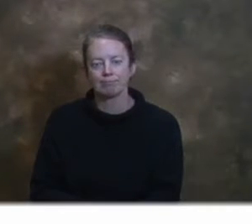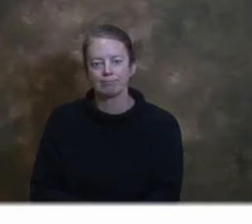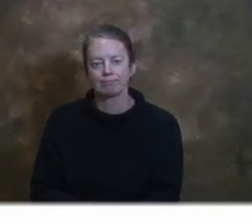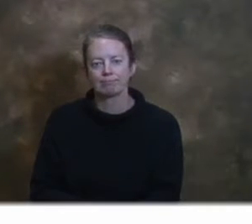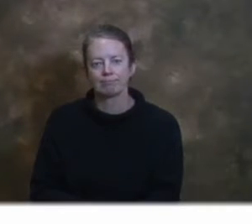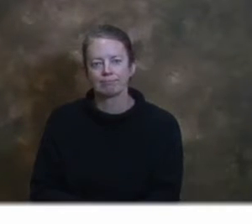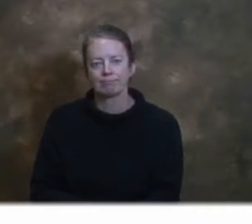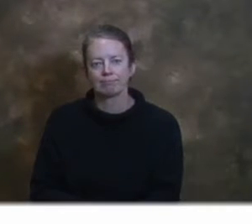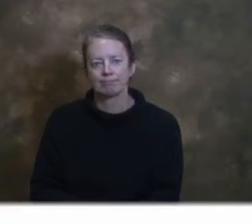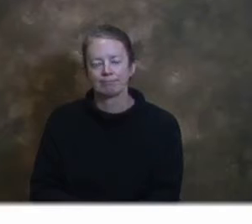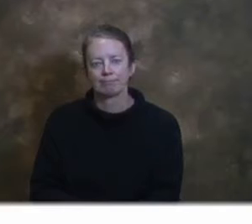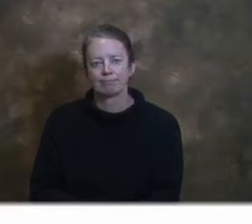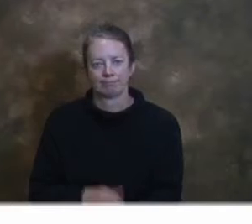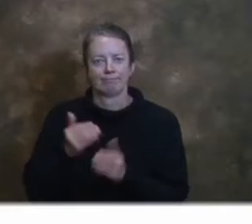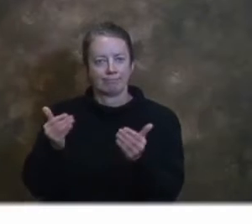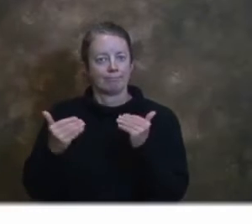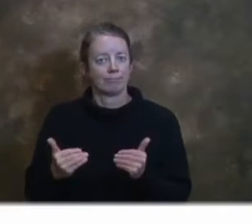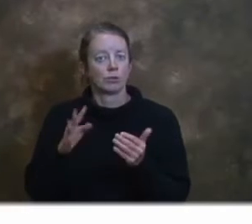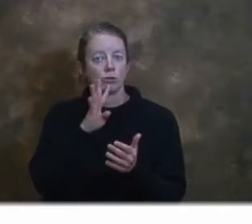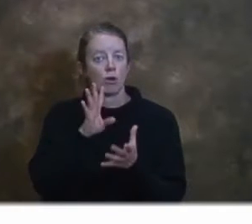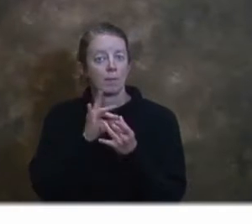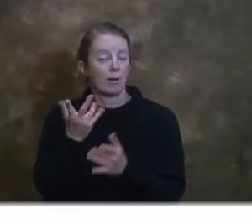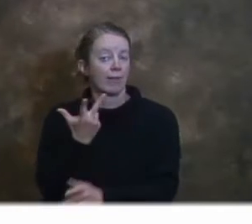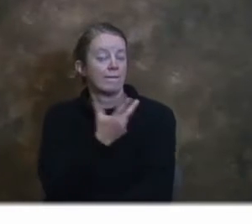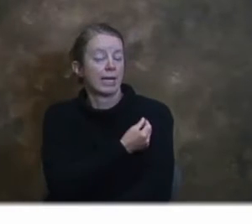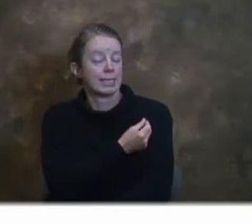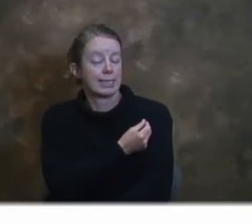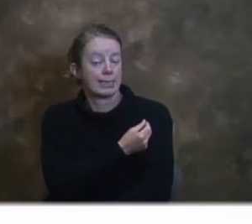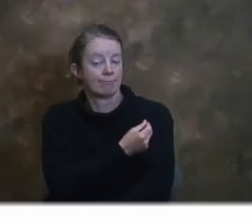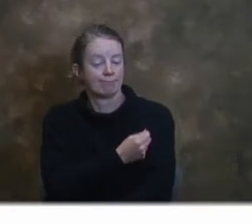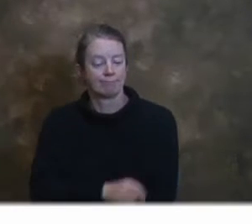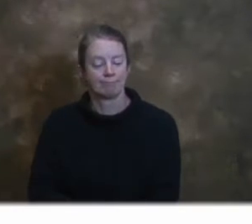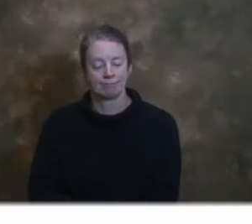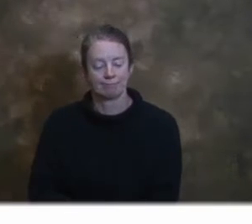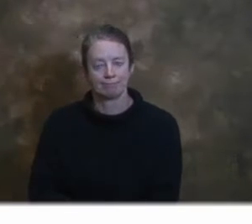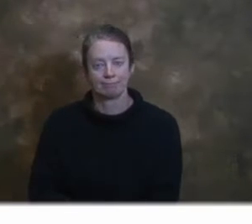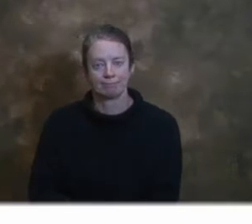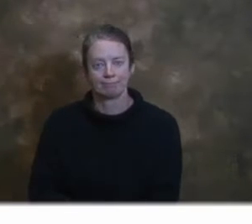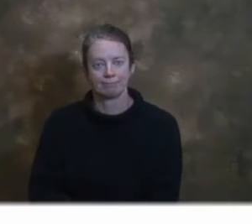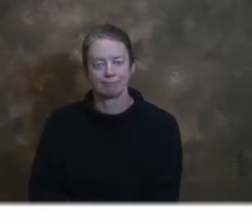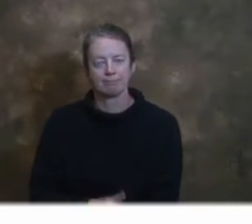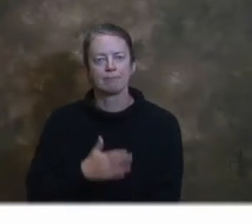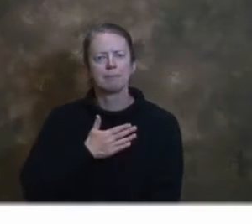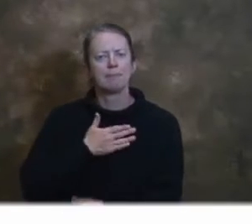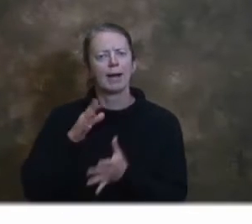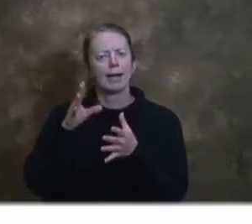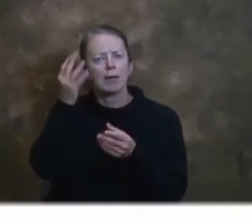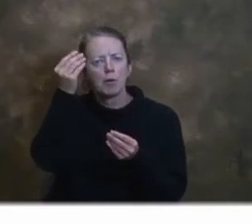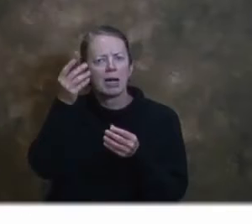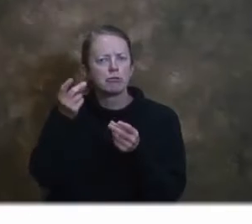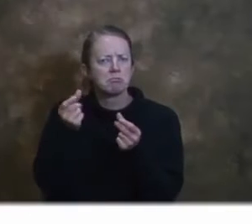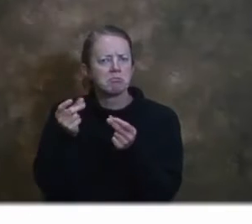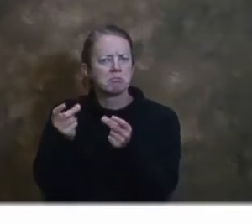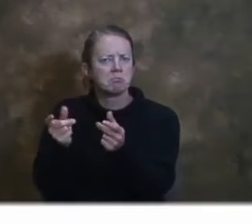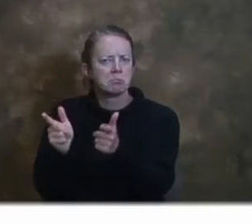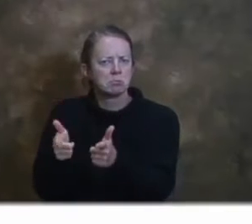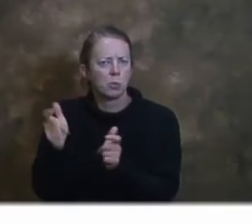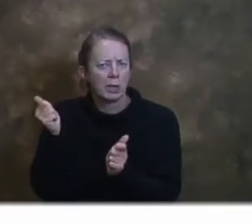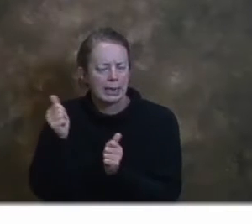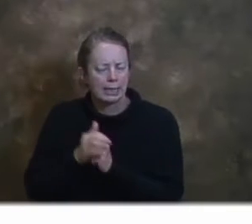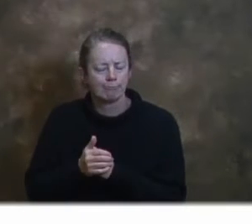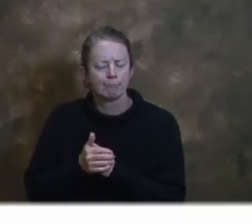And now we're going to move on to vaccine. And I'm going to go pretty quickly through this. When I last